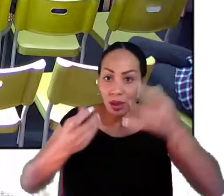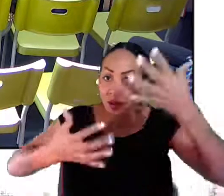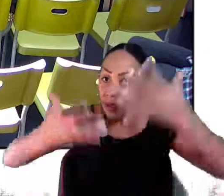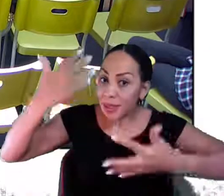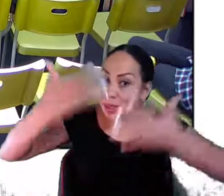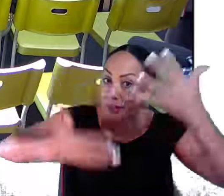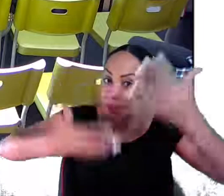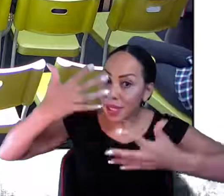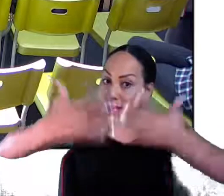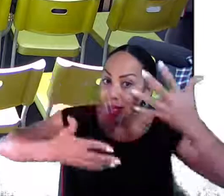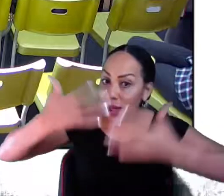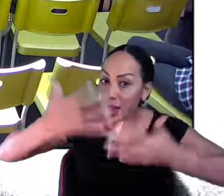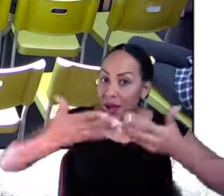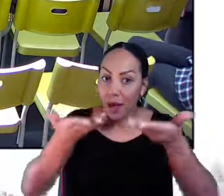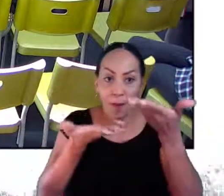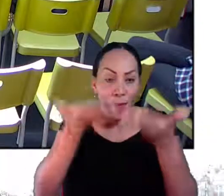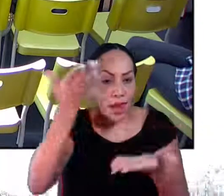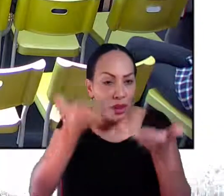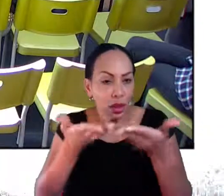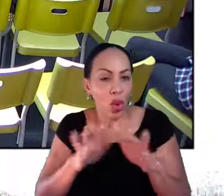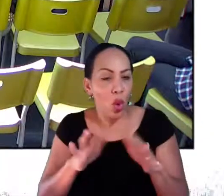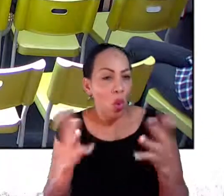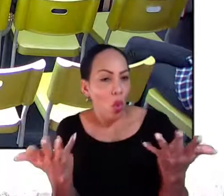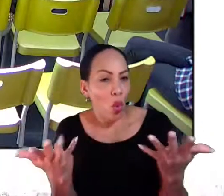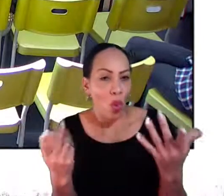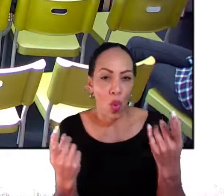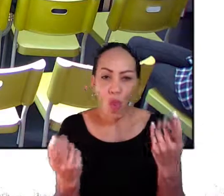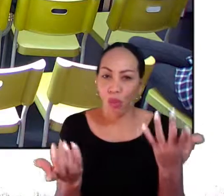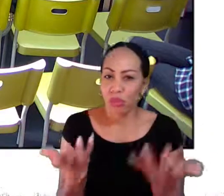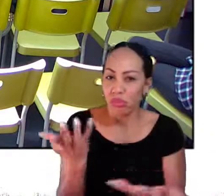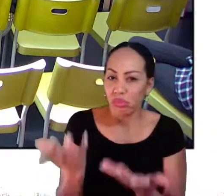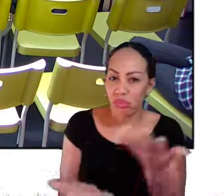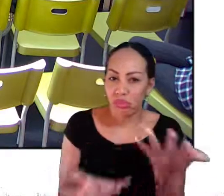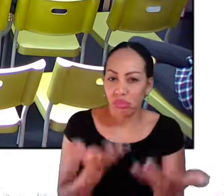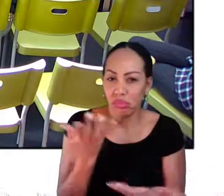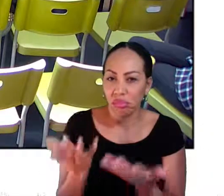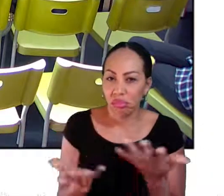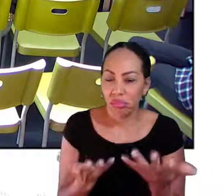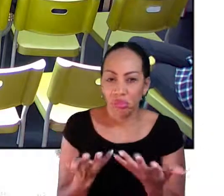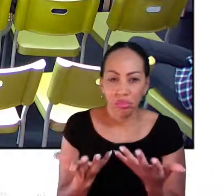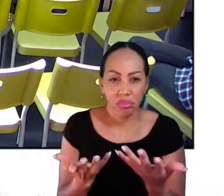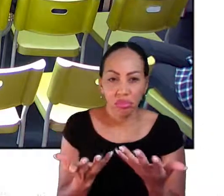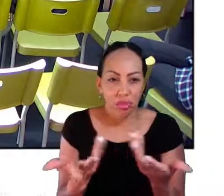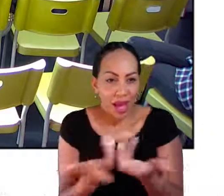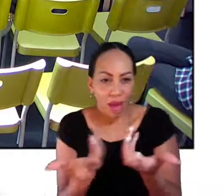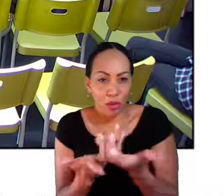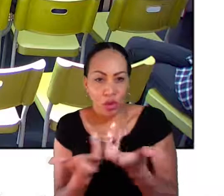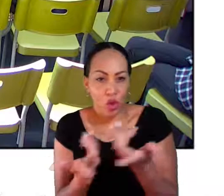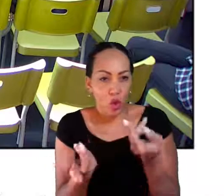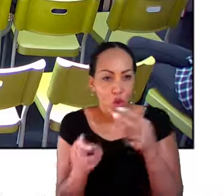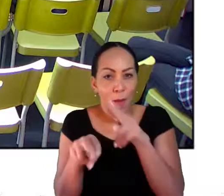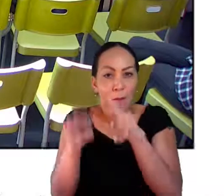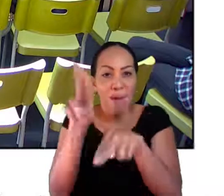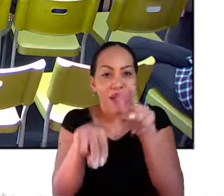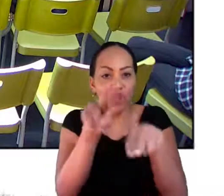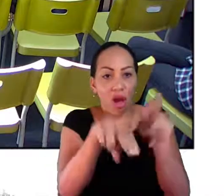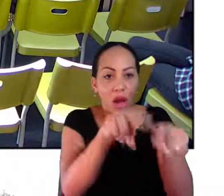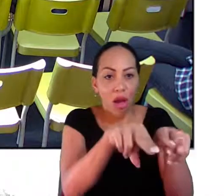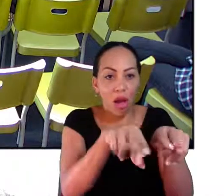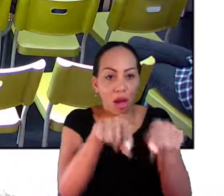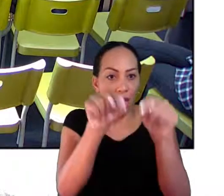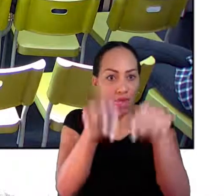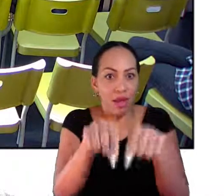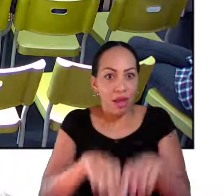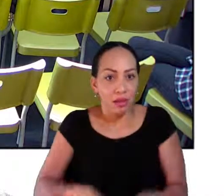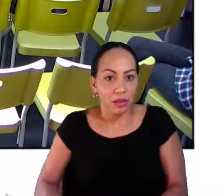representation balance, or like balance considering like historical power imbalances? Like, just wanted to know what's